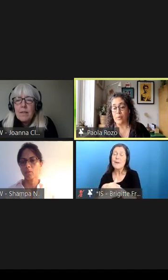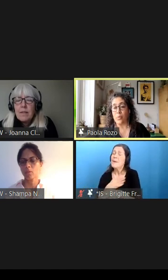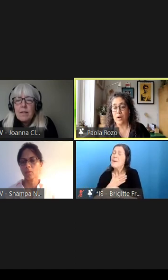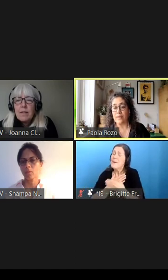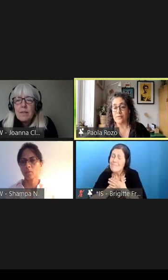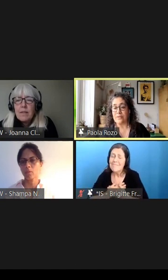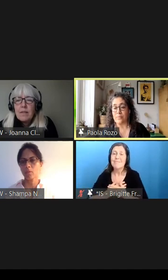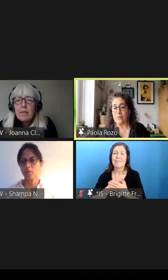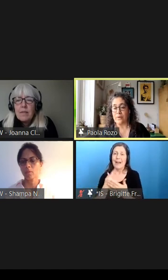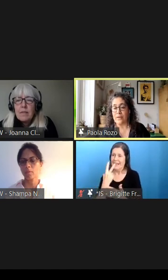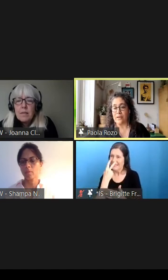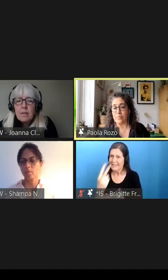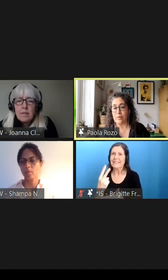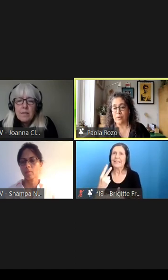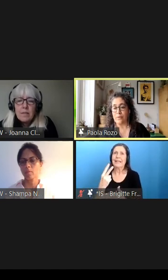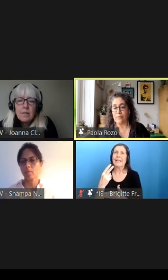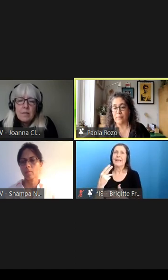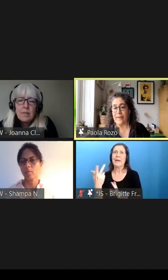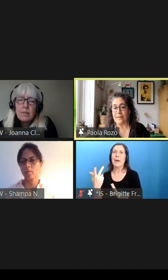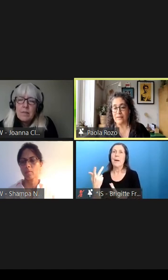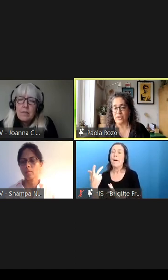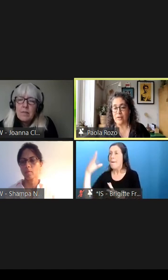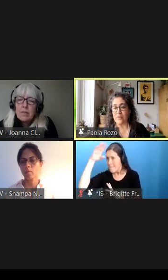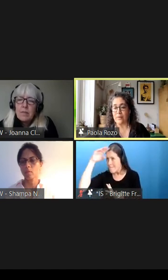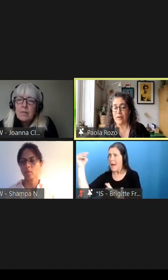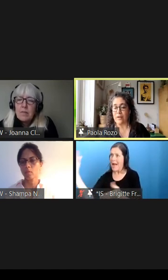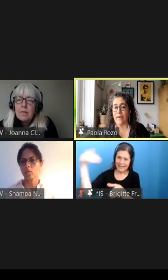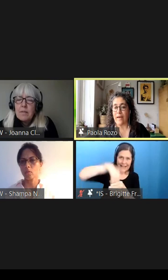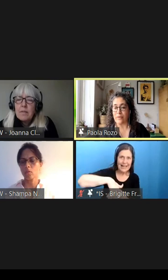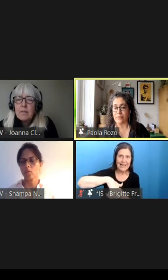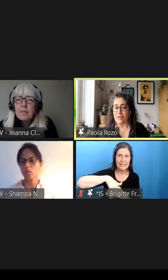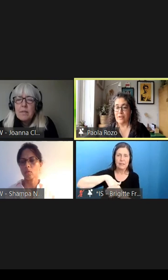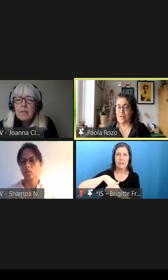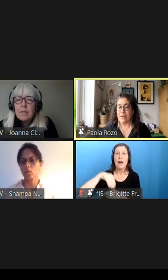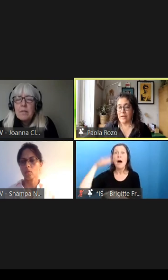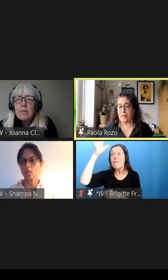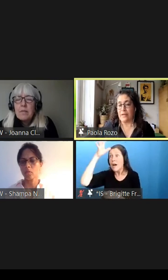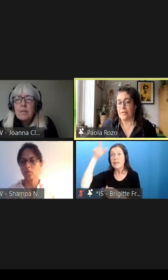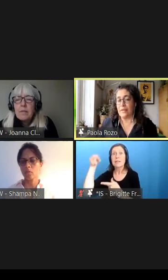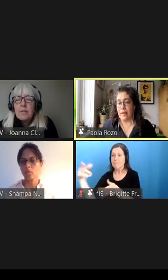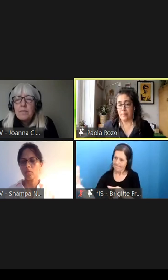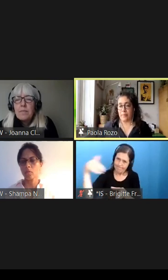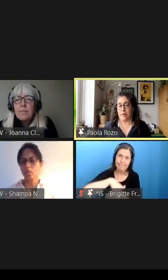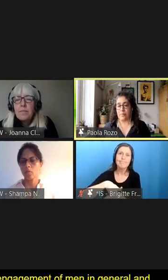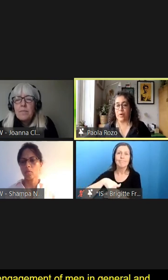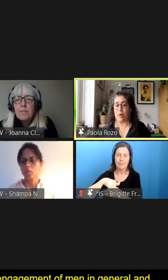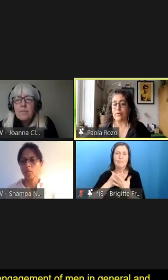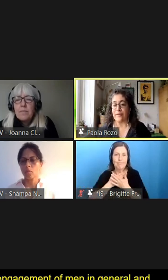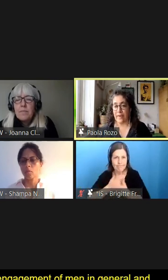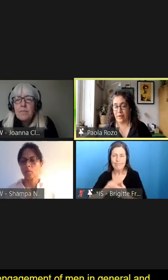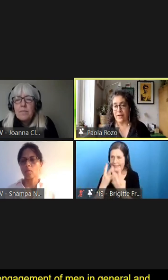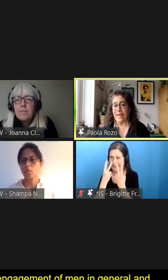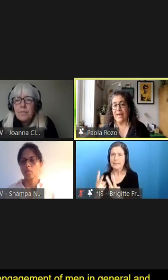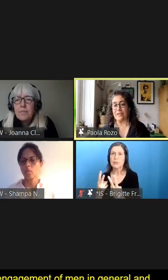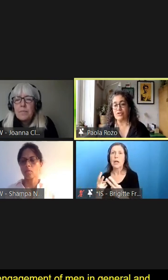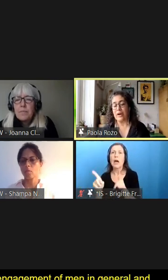want to see more engagement of men in general and fathers in this role of